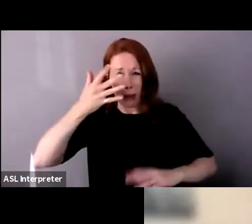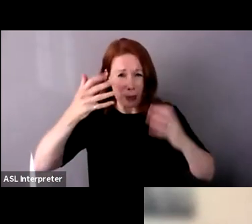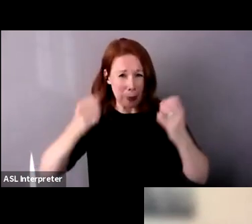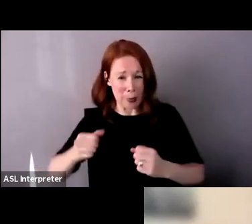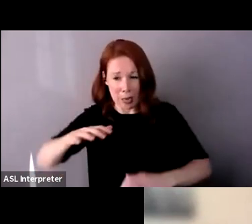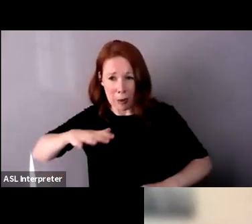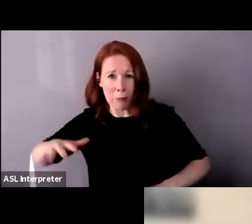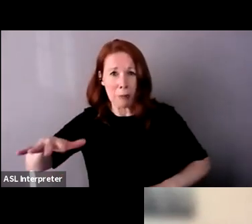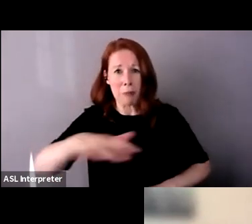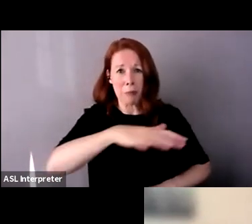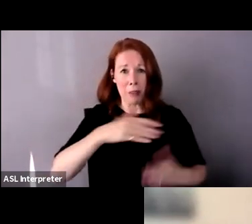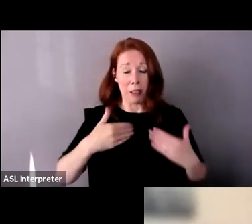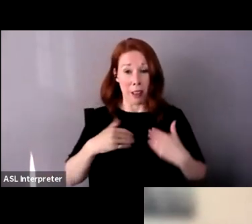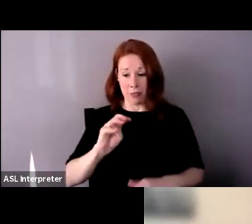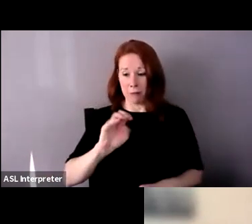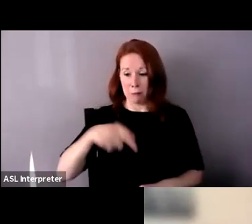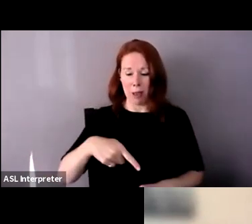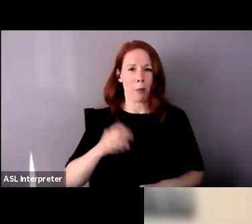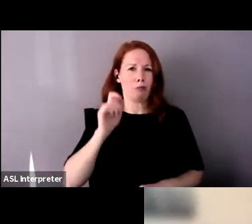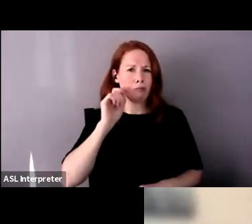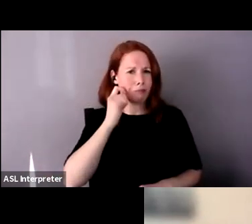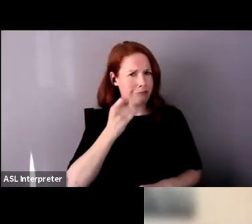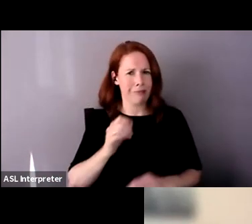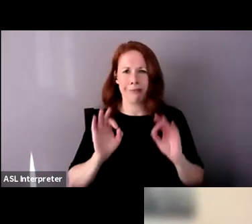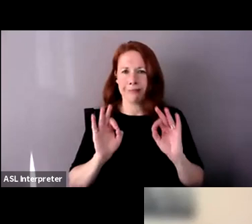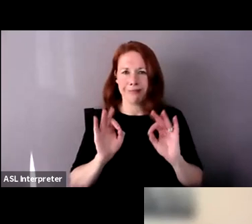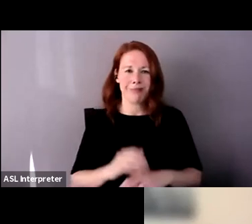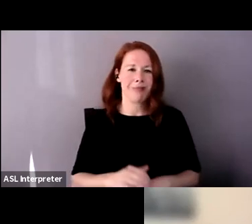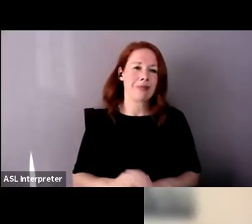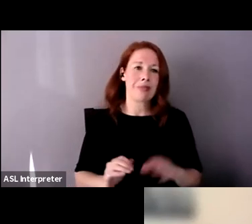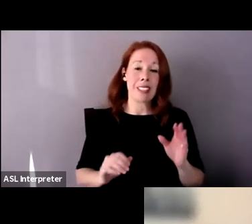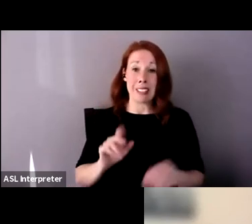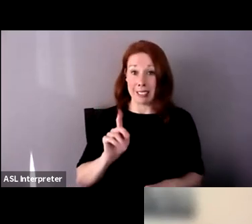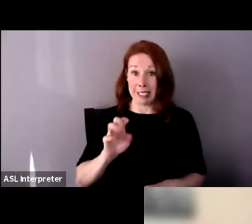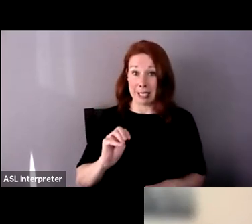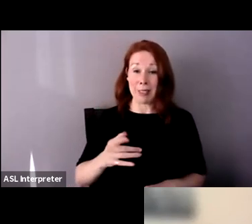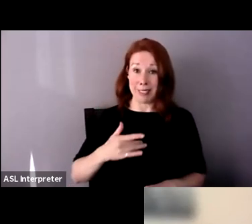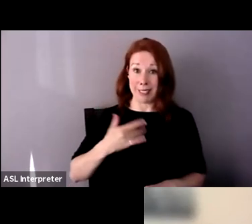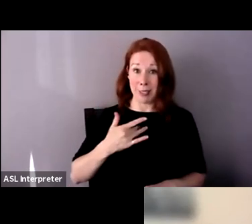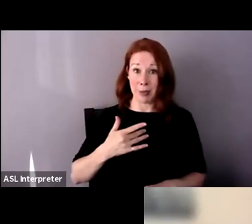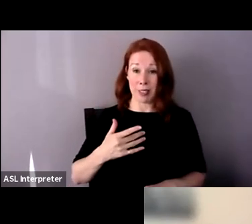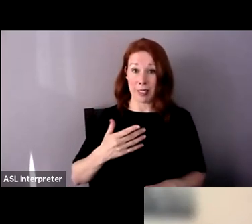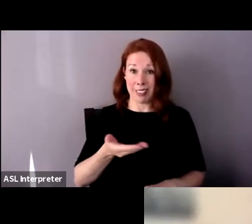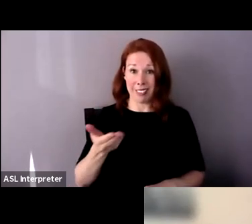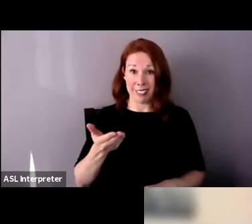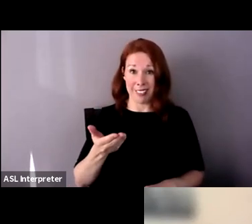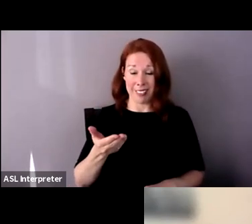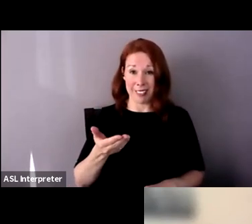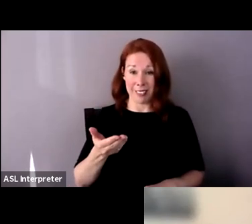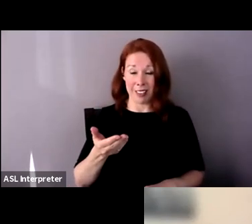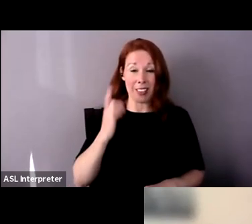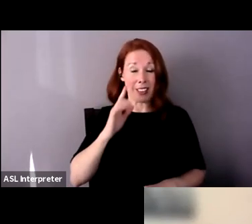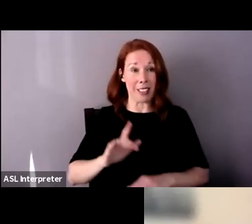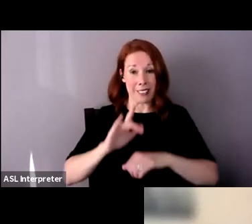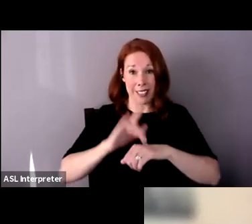of things. So I thought that was a cool touch as well. When you say sensory spots, I think of things you can touch. And Michael in